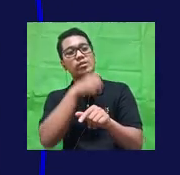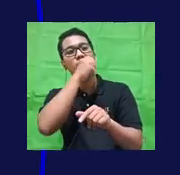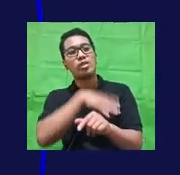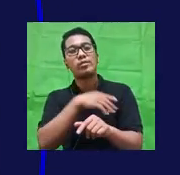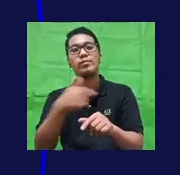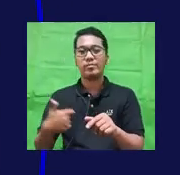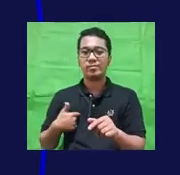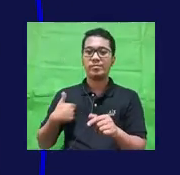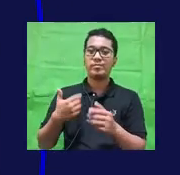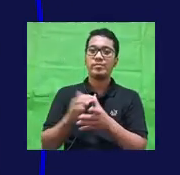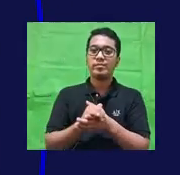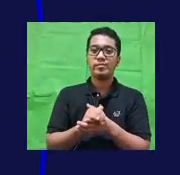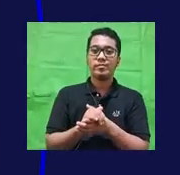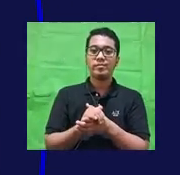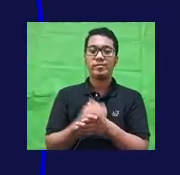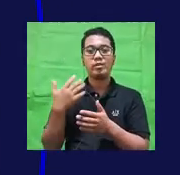arrived in Brazil in